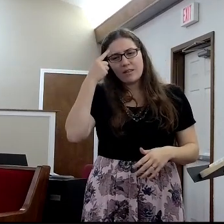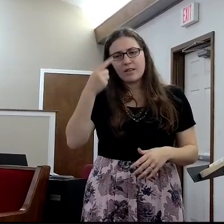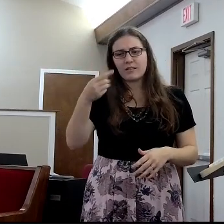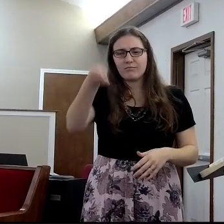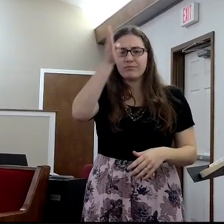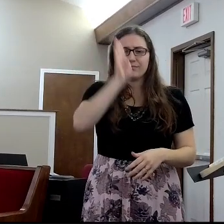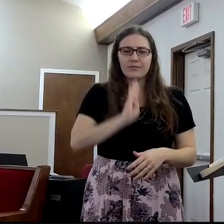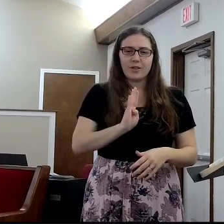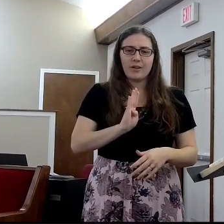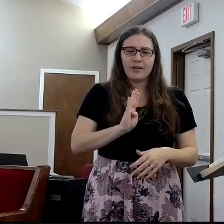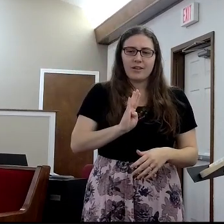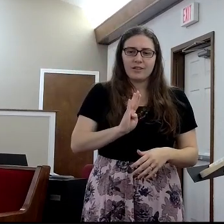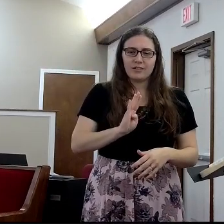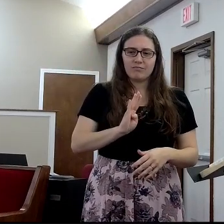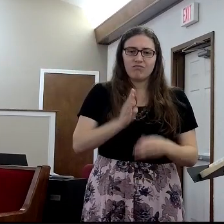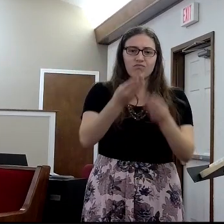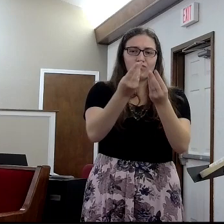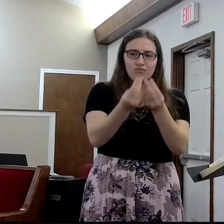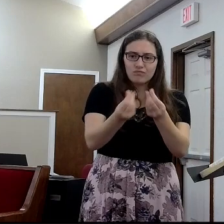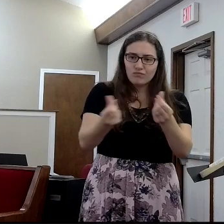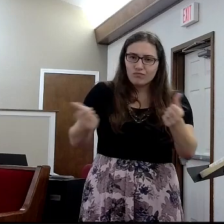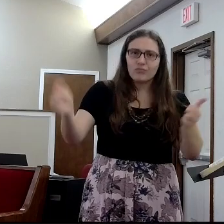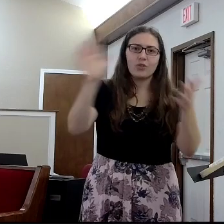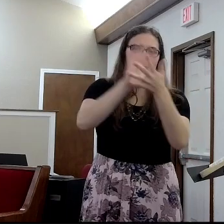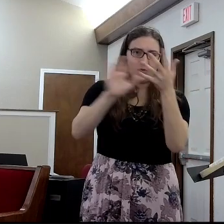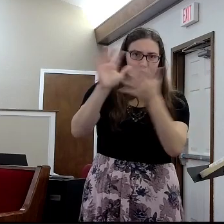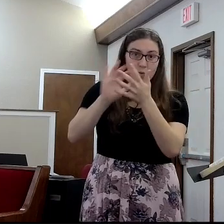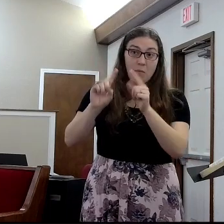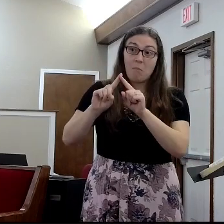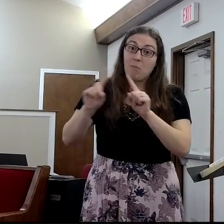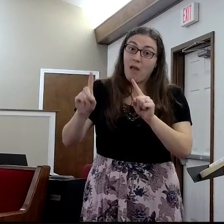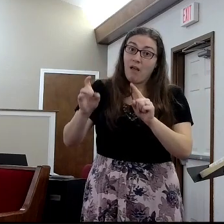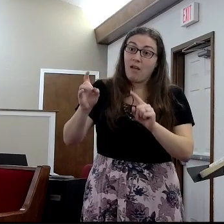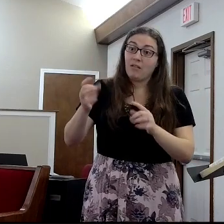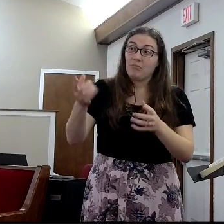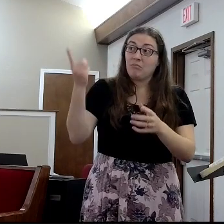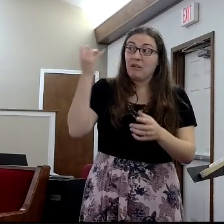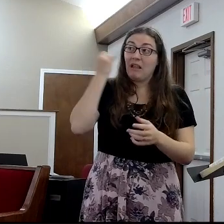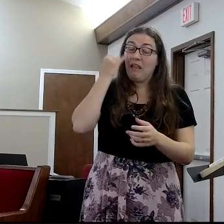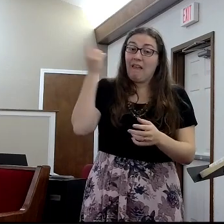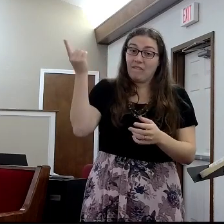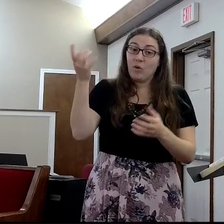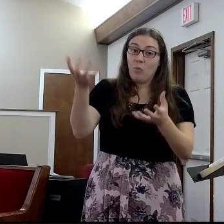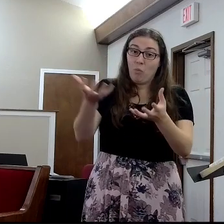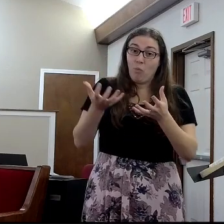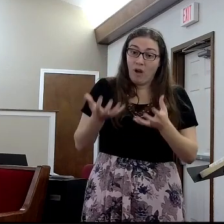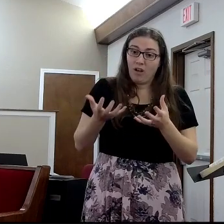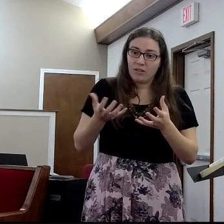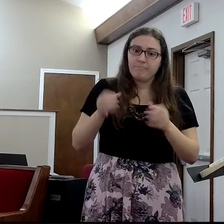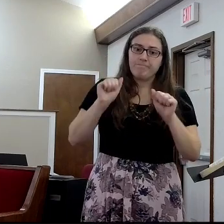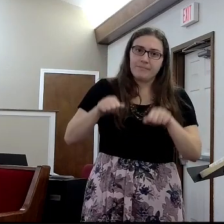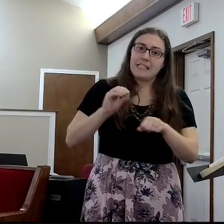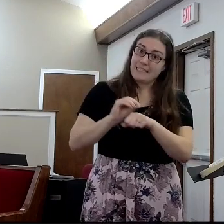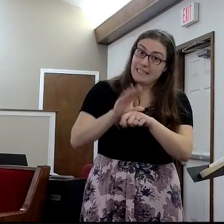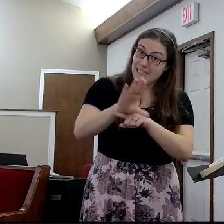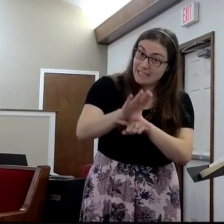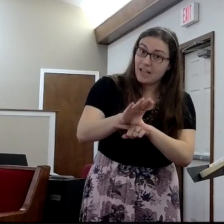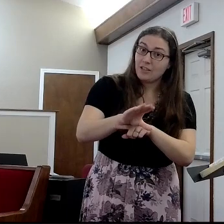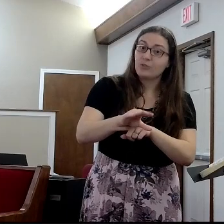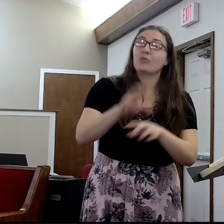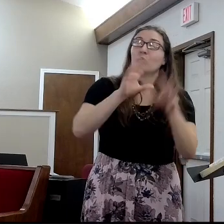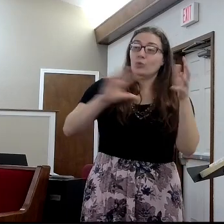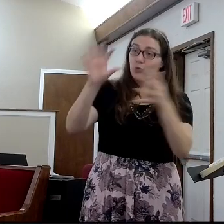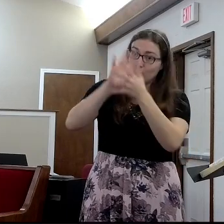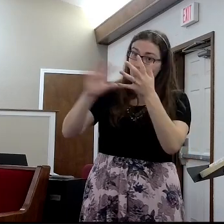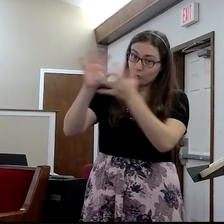calms the storm for us. But God is the creator of everything, so he can obviously send a storm if he wants to send a storm.